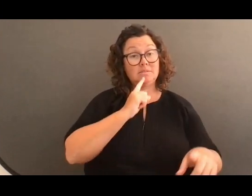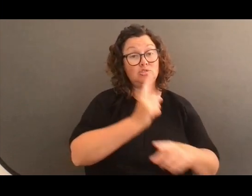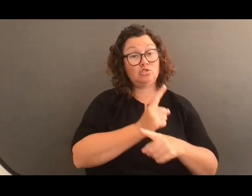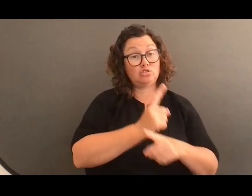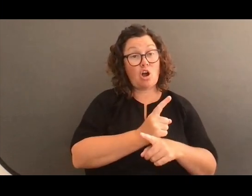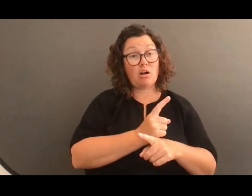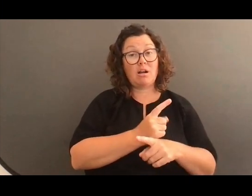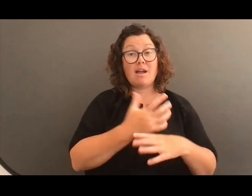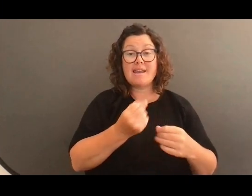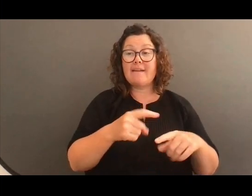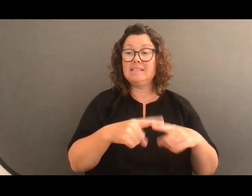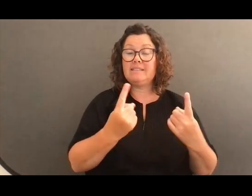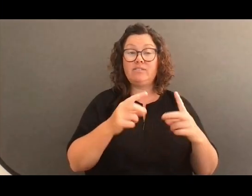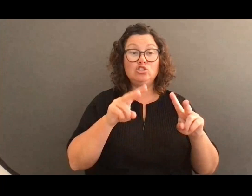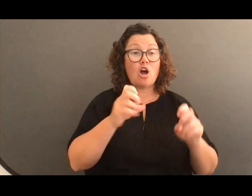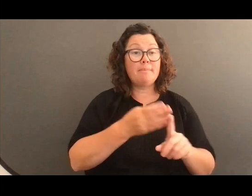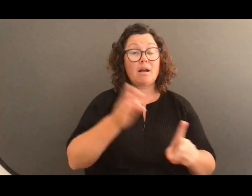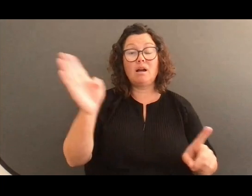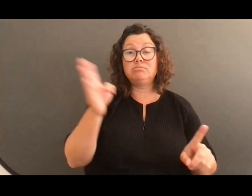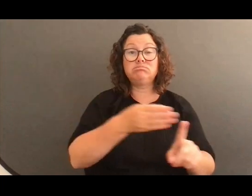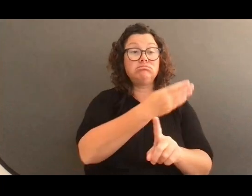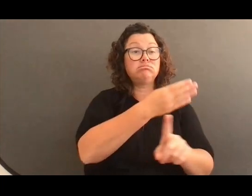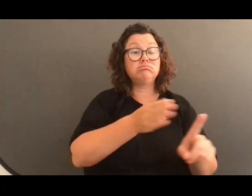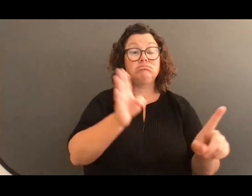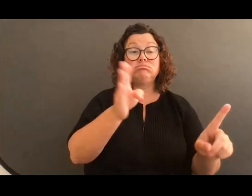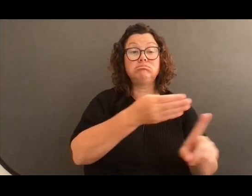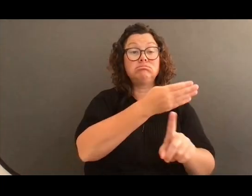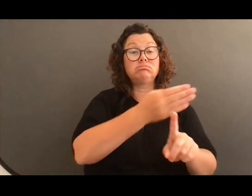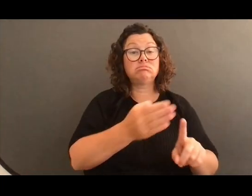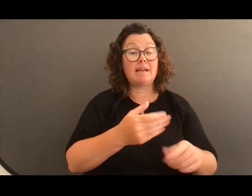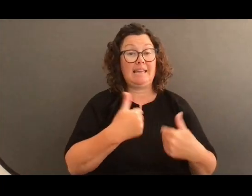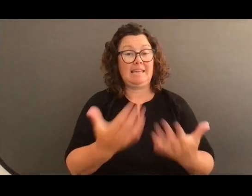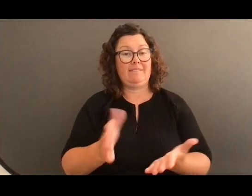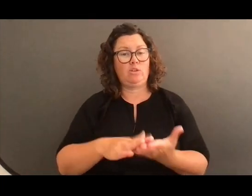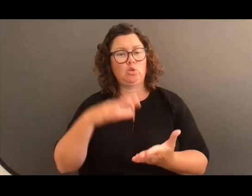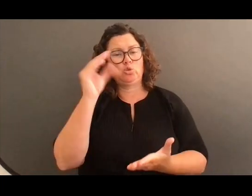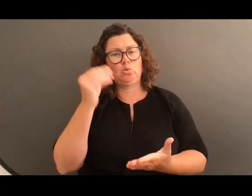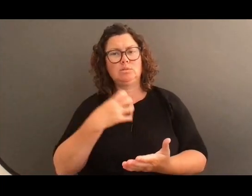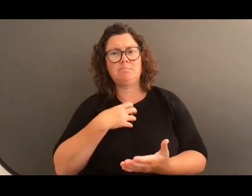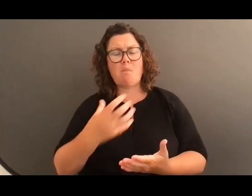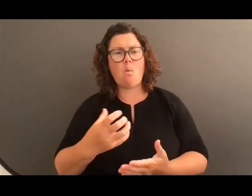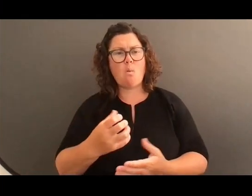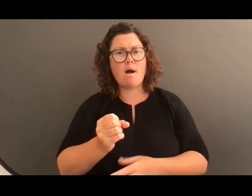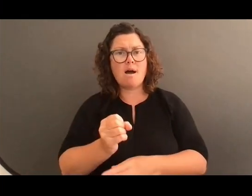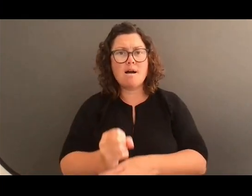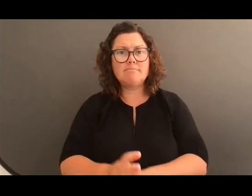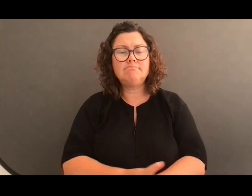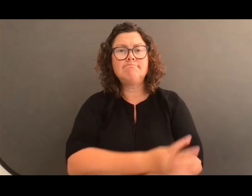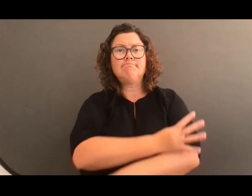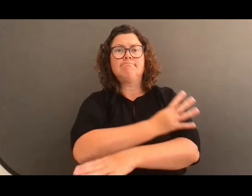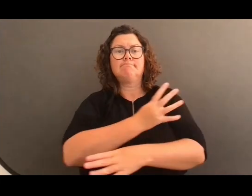quite inspiring for the students. And you could actually see that with the students,